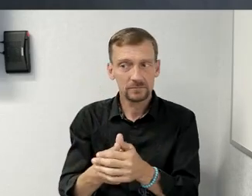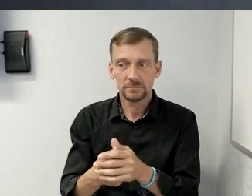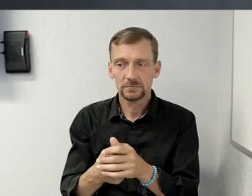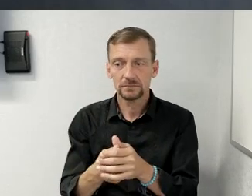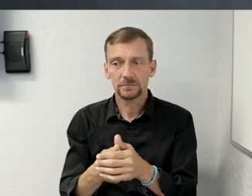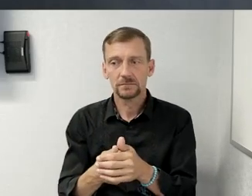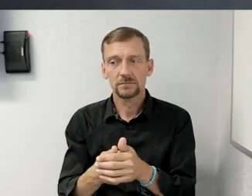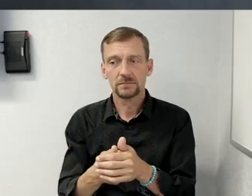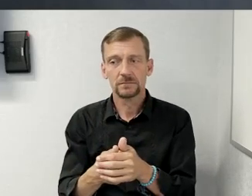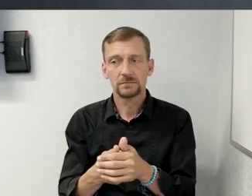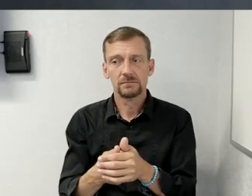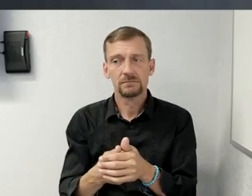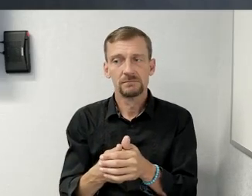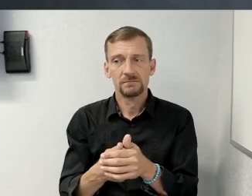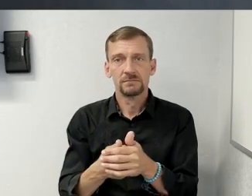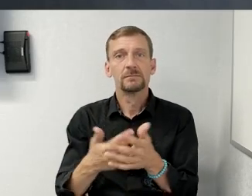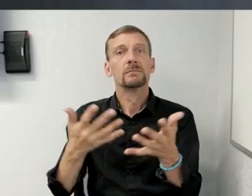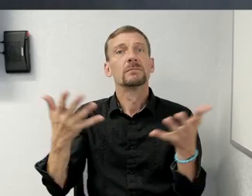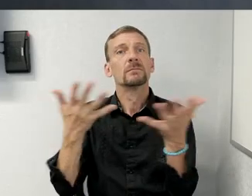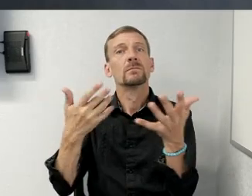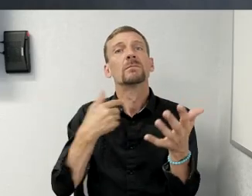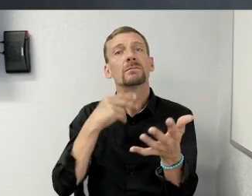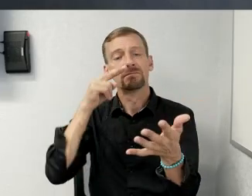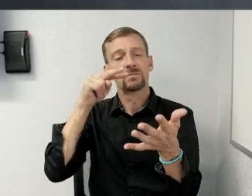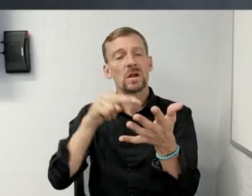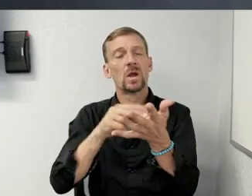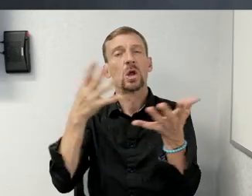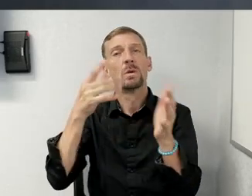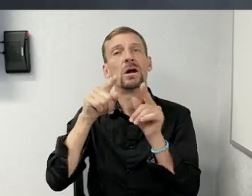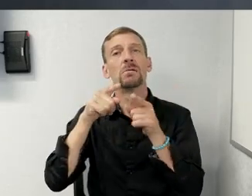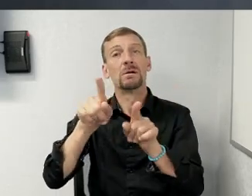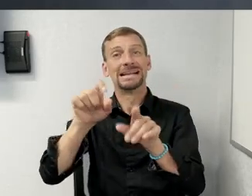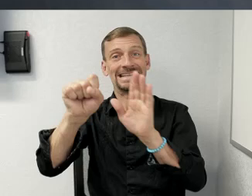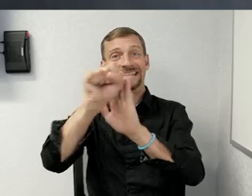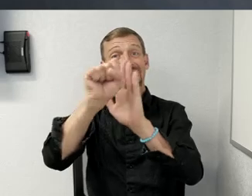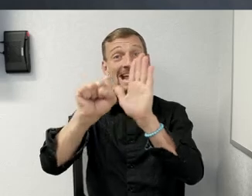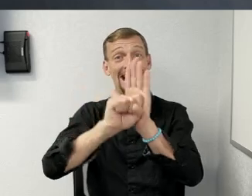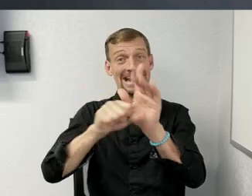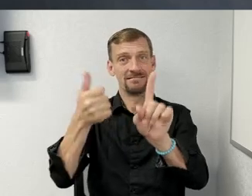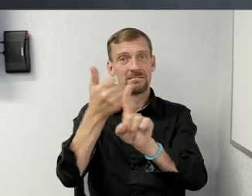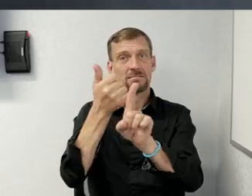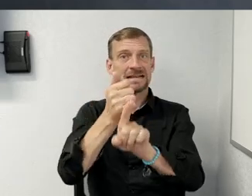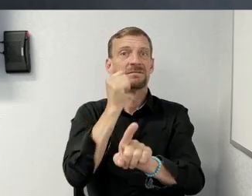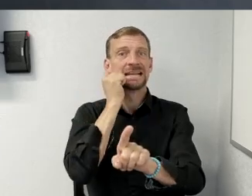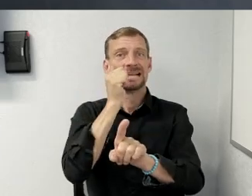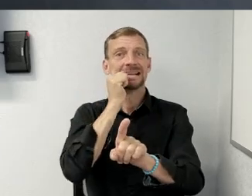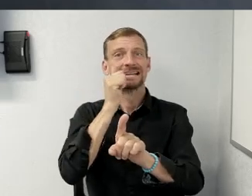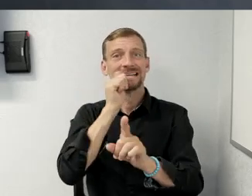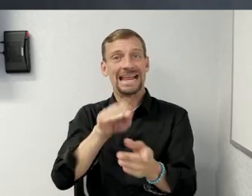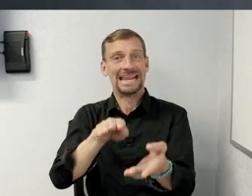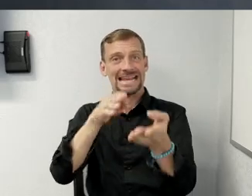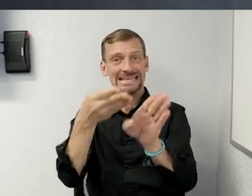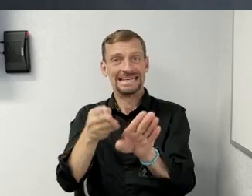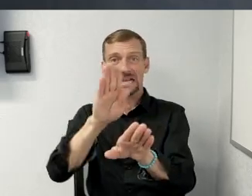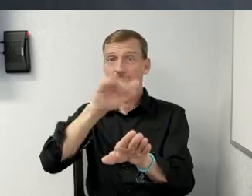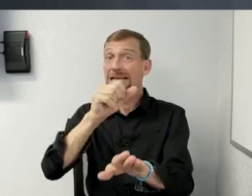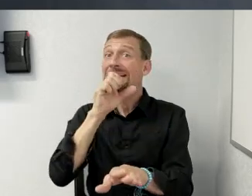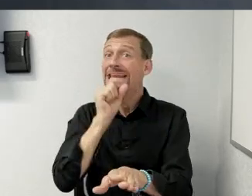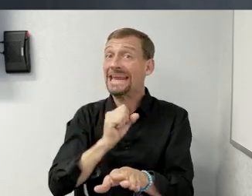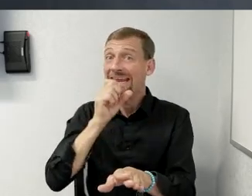I did look at is at the state level. So the state does report daily deaths by